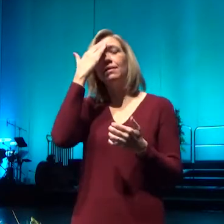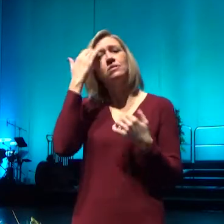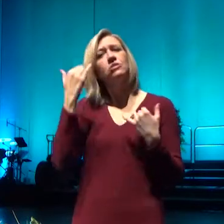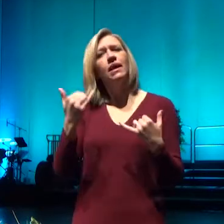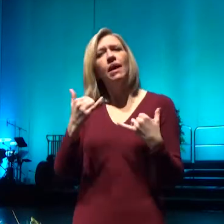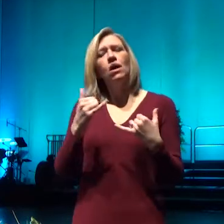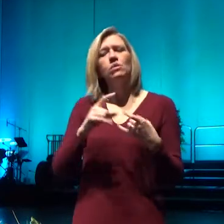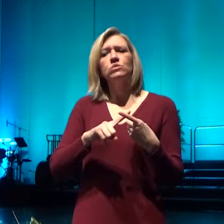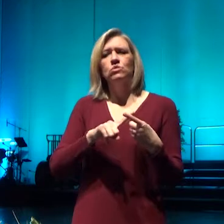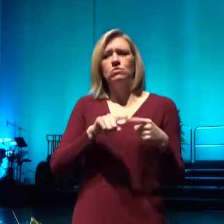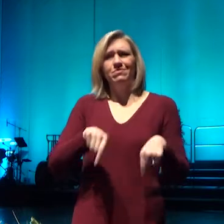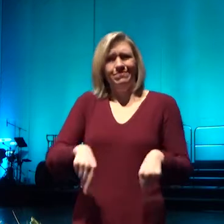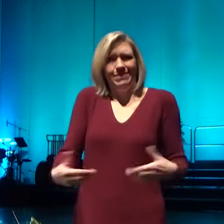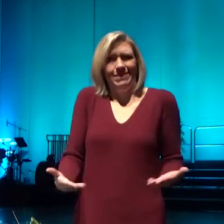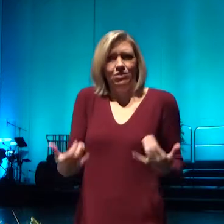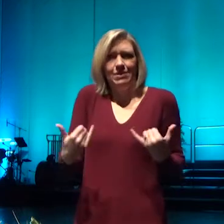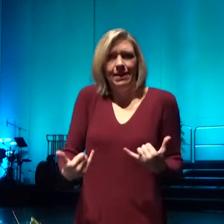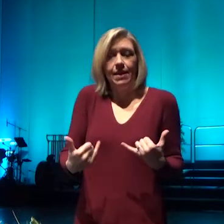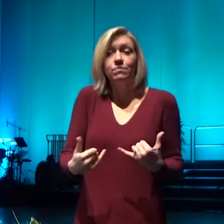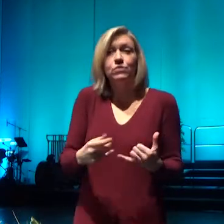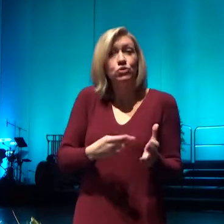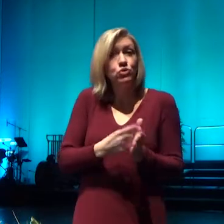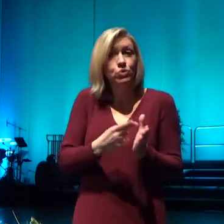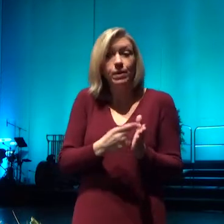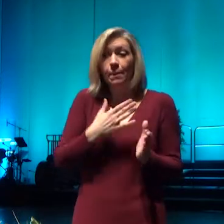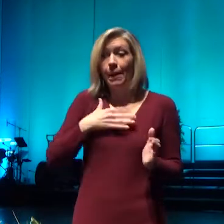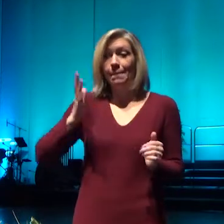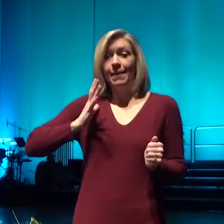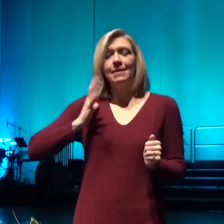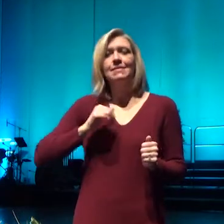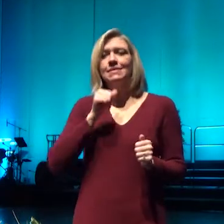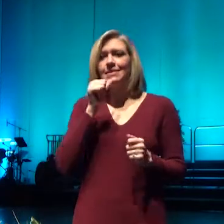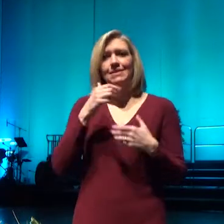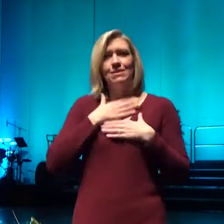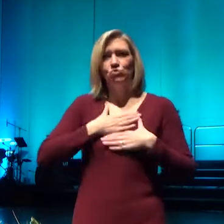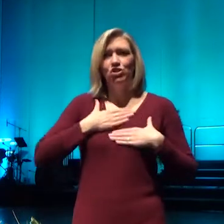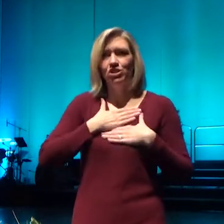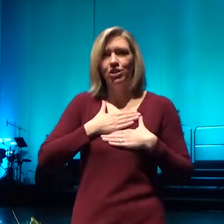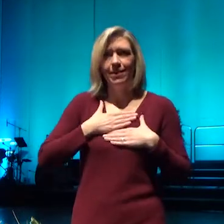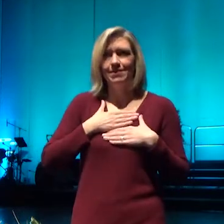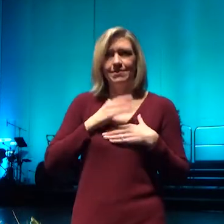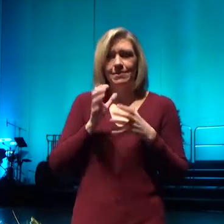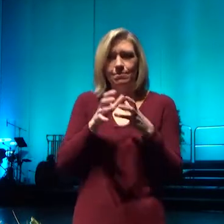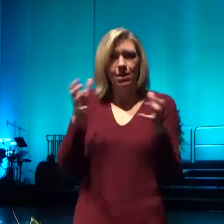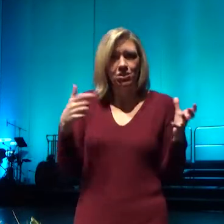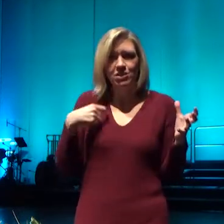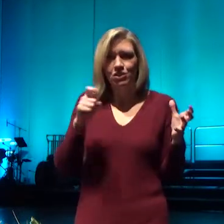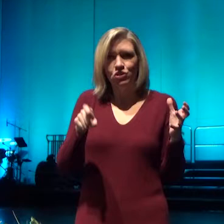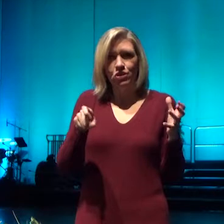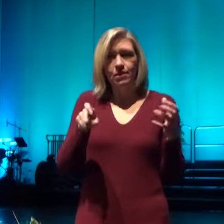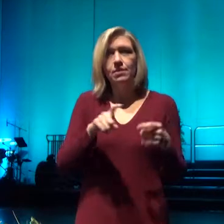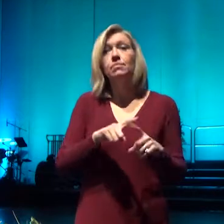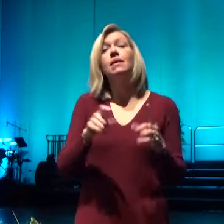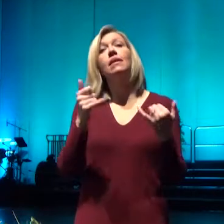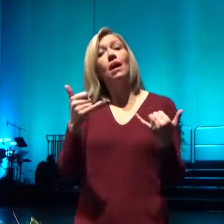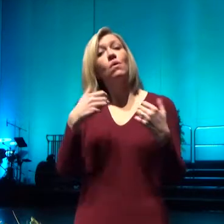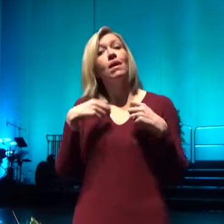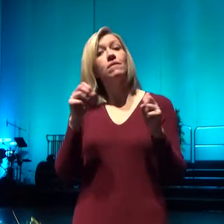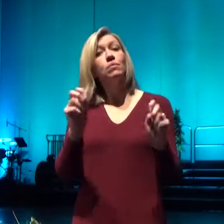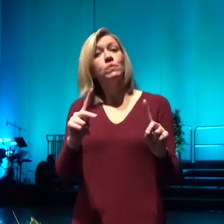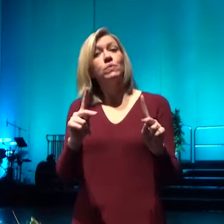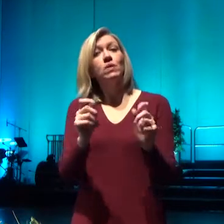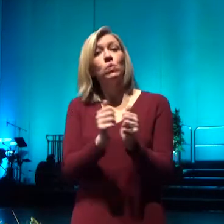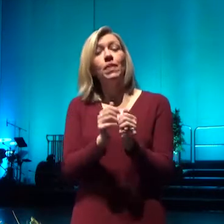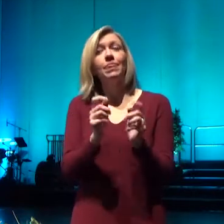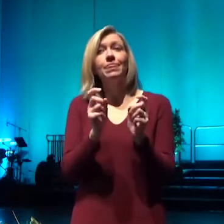now to be here today. Because the truth is, in my past, I probably didn't appreciate it as much as I should have. But now I have that opportunity